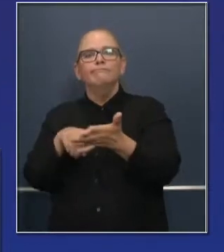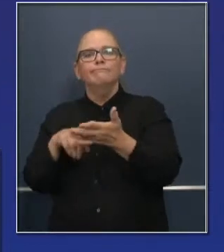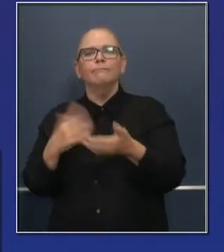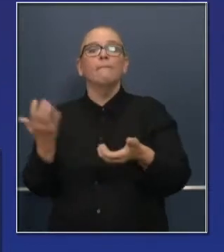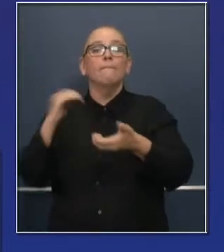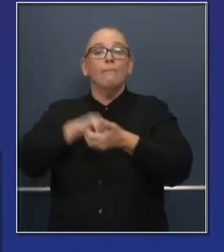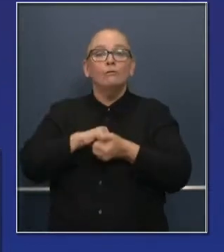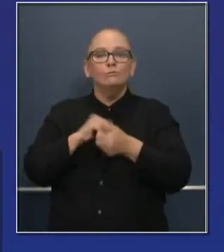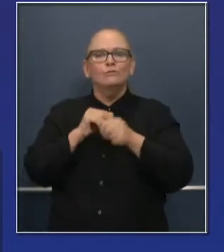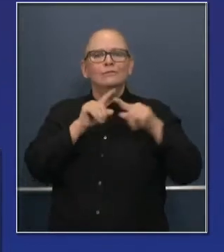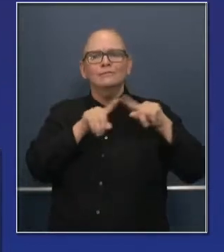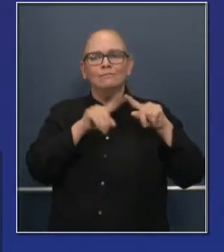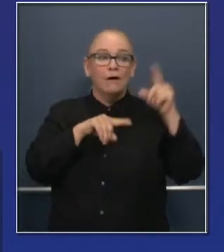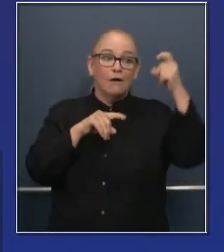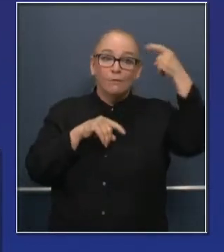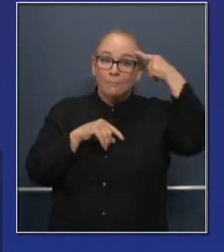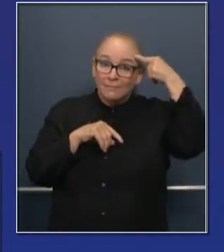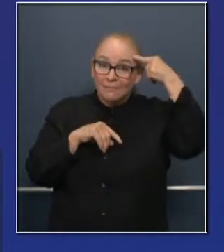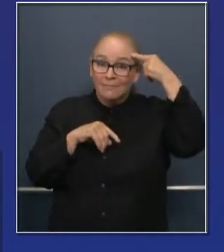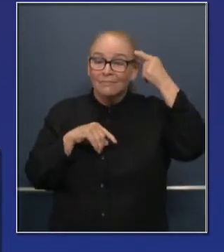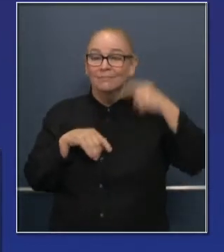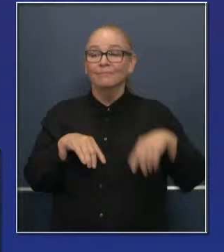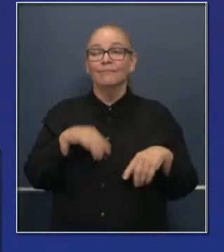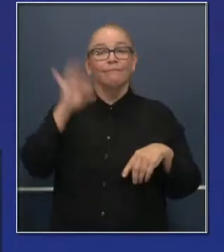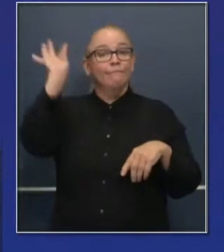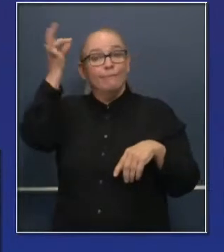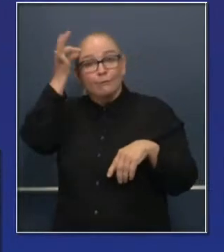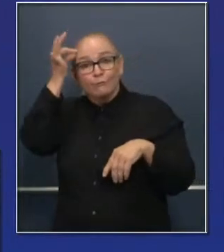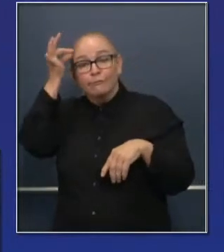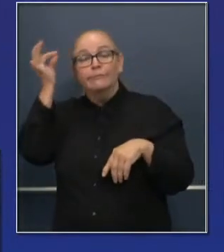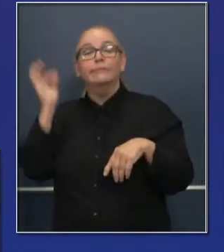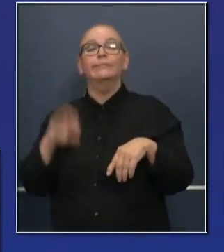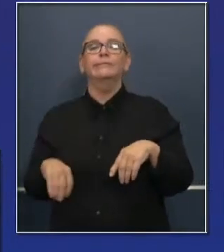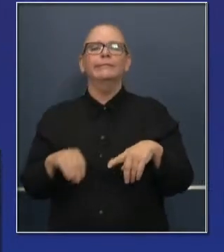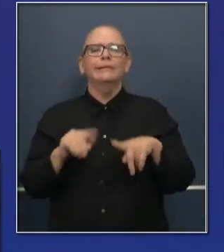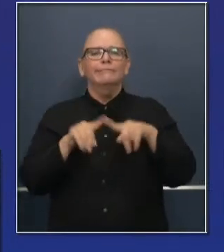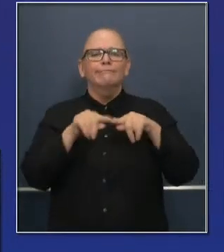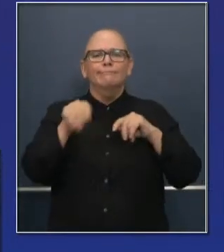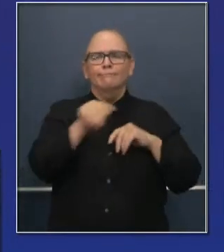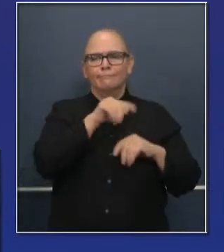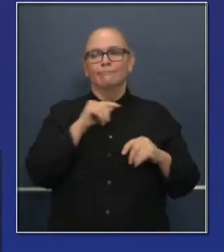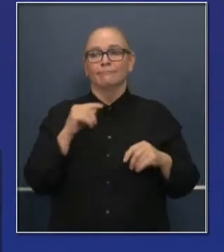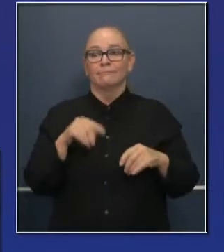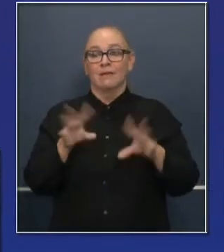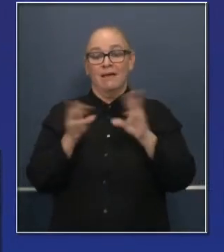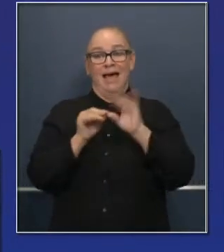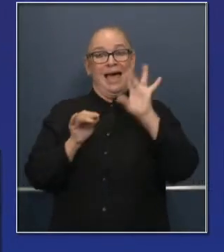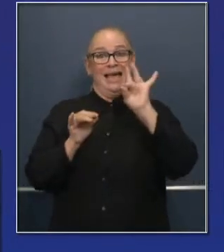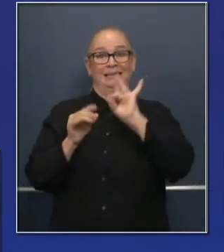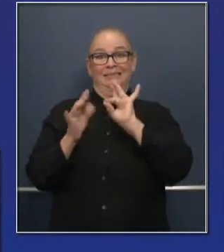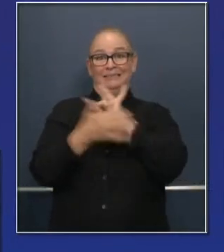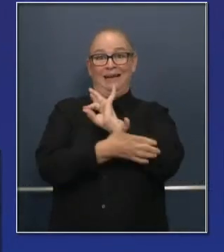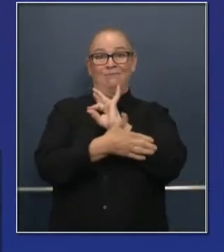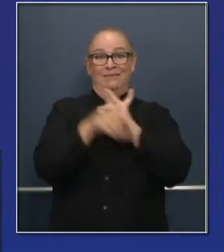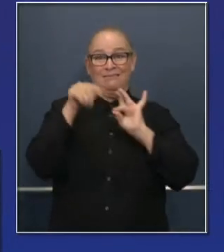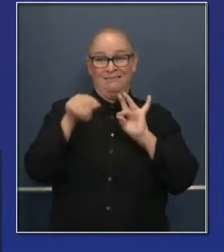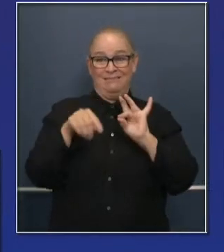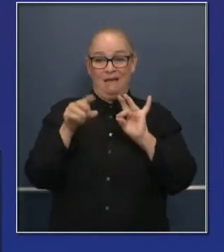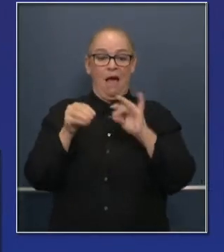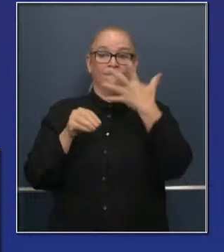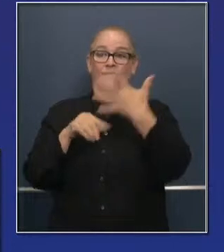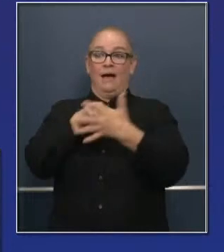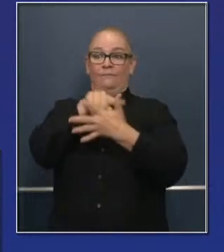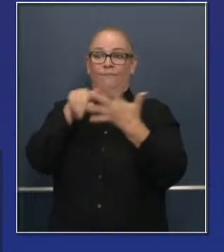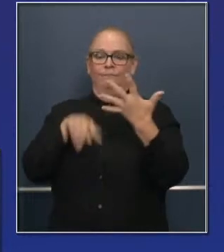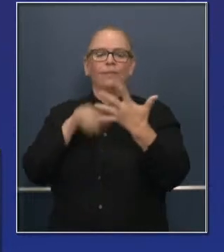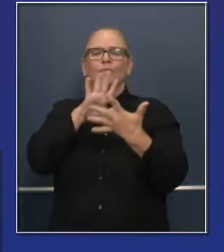from governmental agencies, again, federal agencies. 5 out of the 8 Department of Defense medical